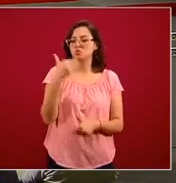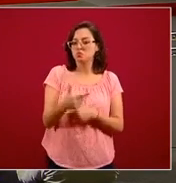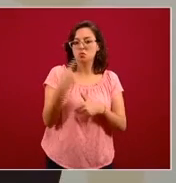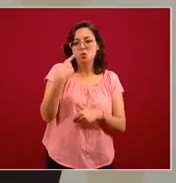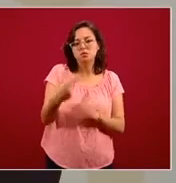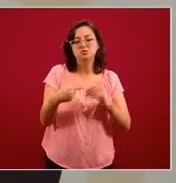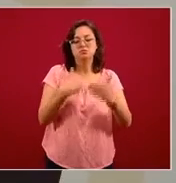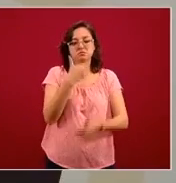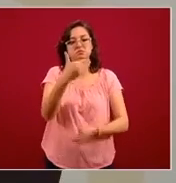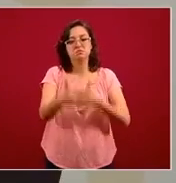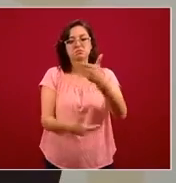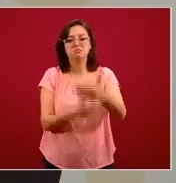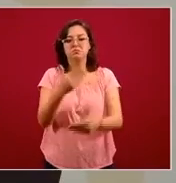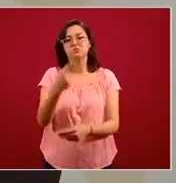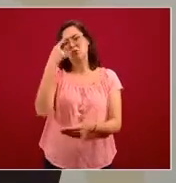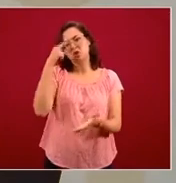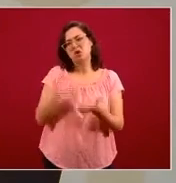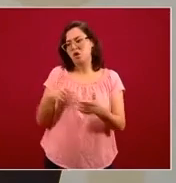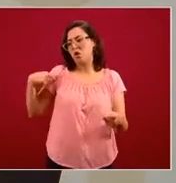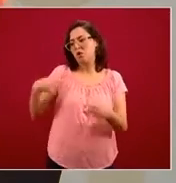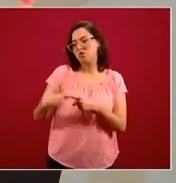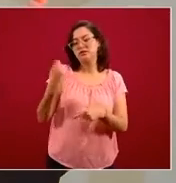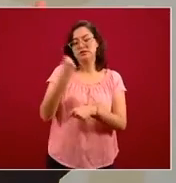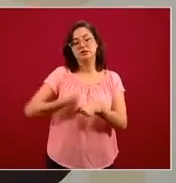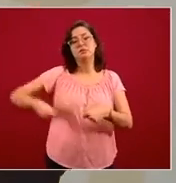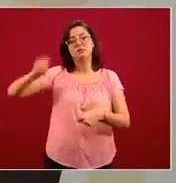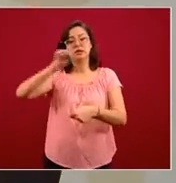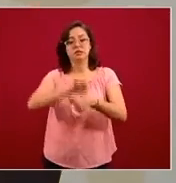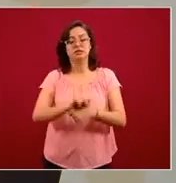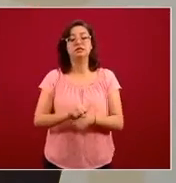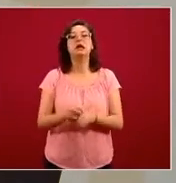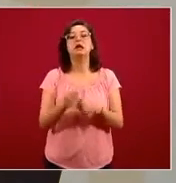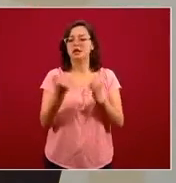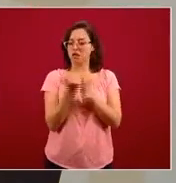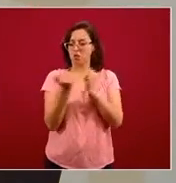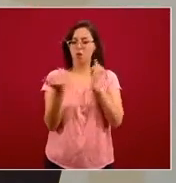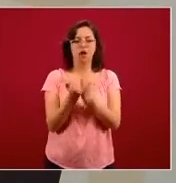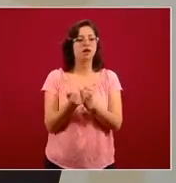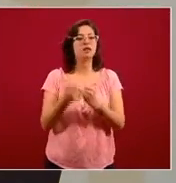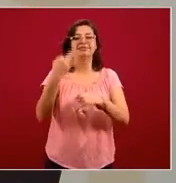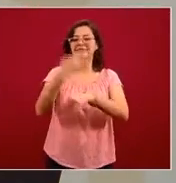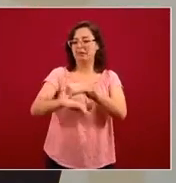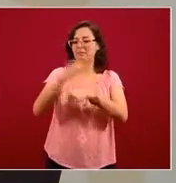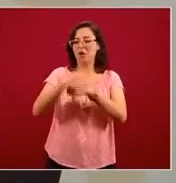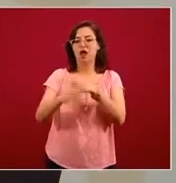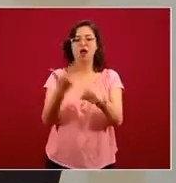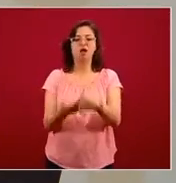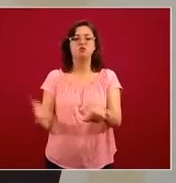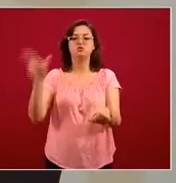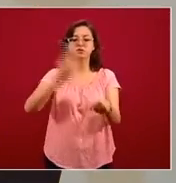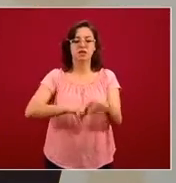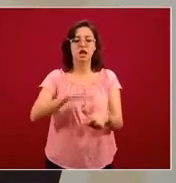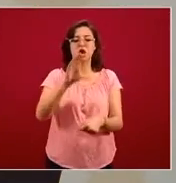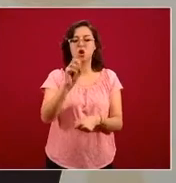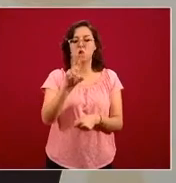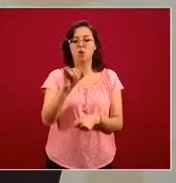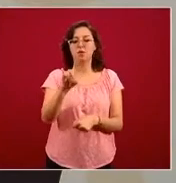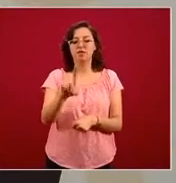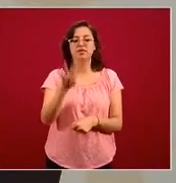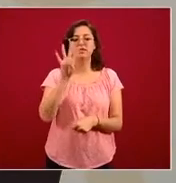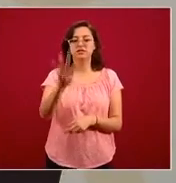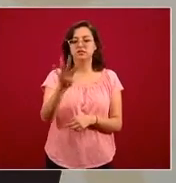was showing us the advances that they had made over there. Now he had a temporary COVID hospital